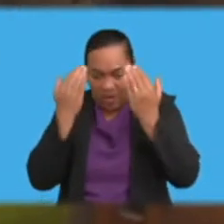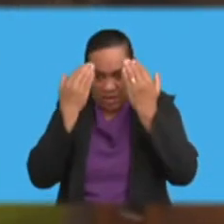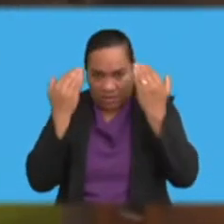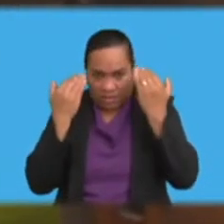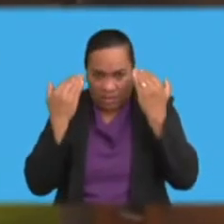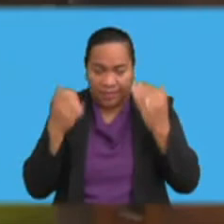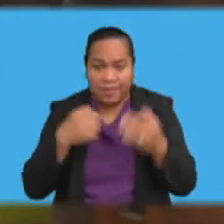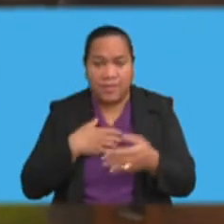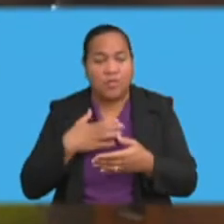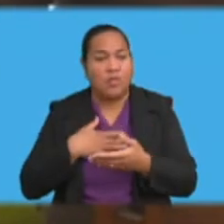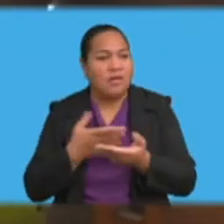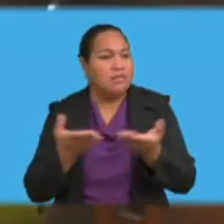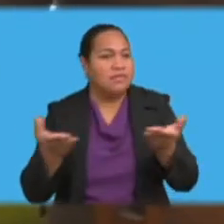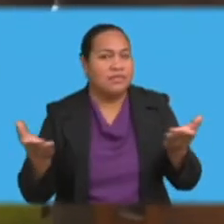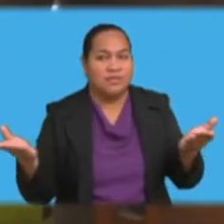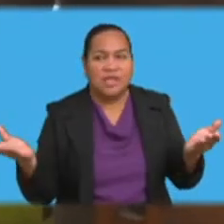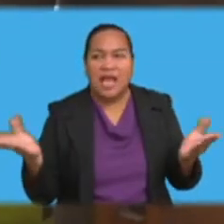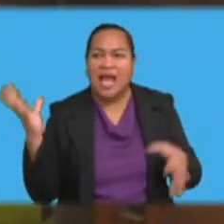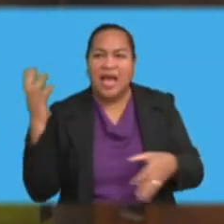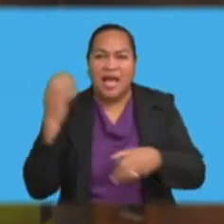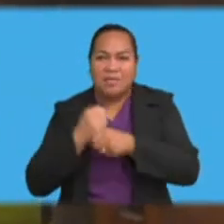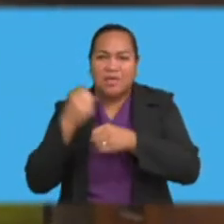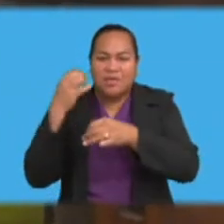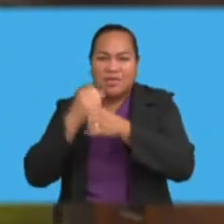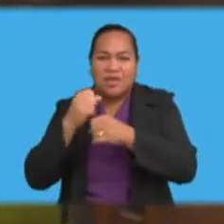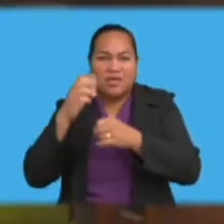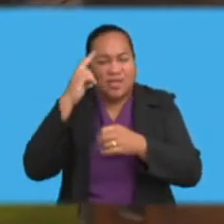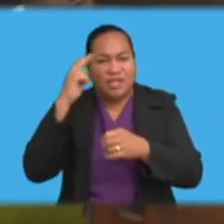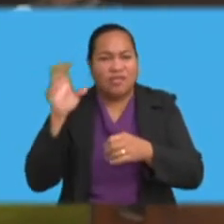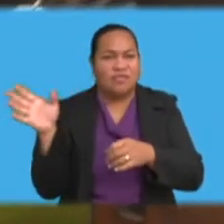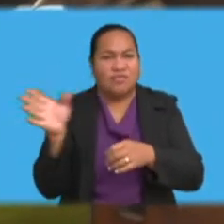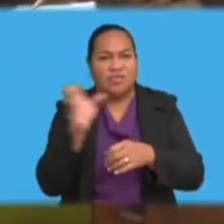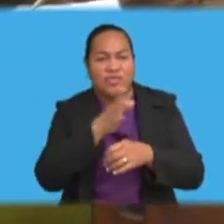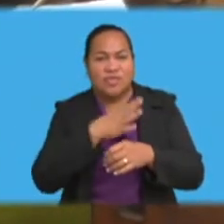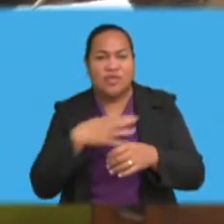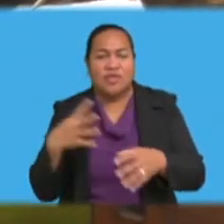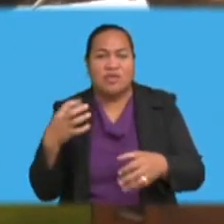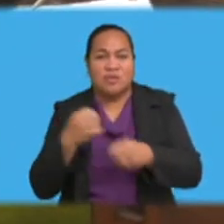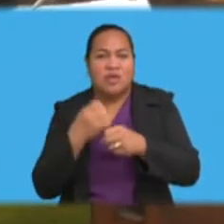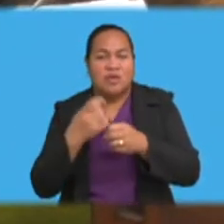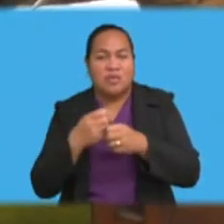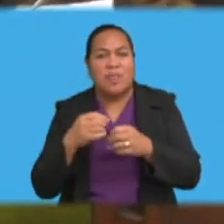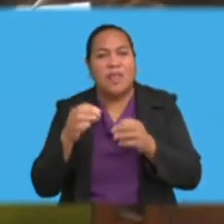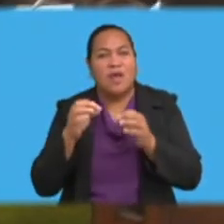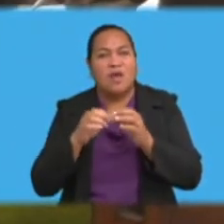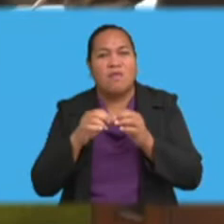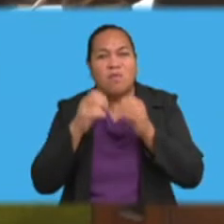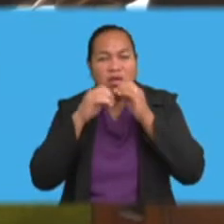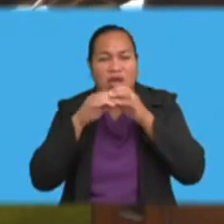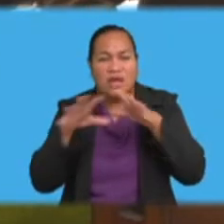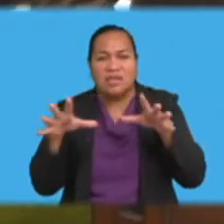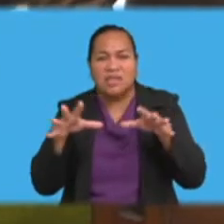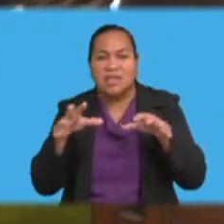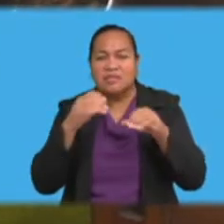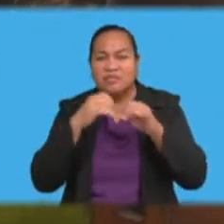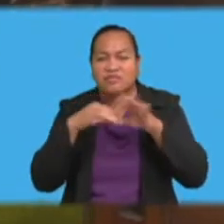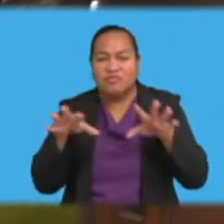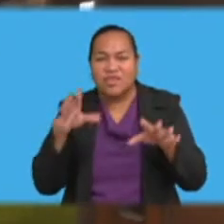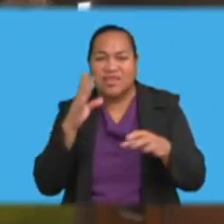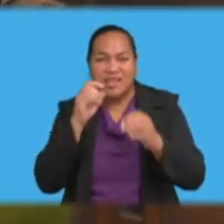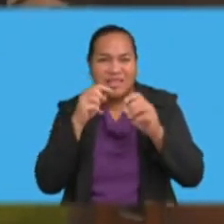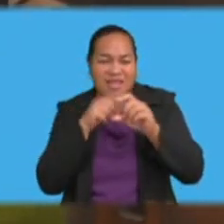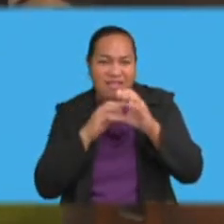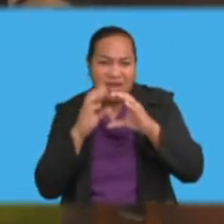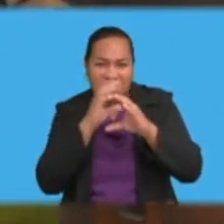I'd like to give Parliament an update on the nationwide implementation of digital television broadcasting migration, Madam Speaker. Last year, Madam Speaker,